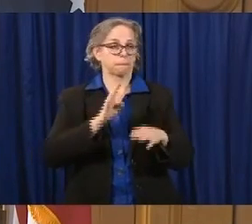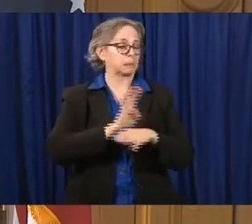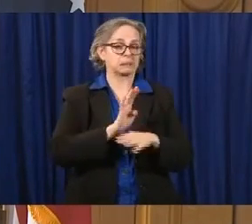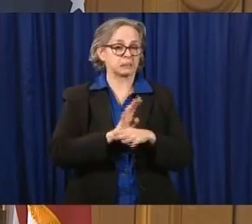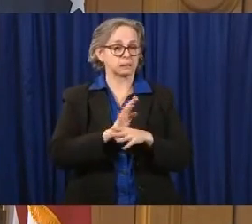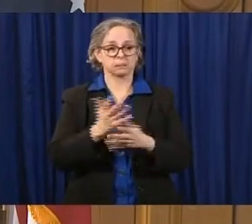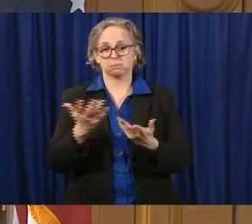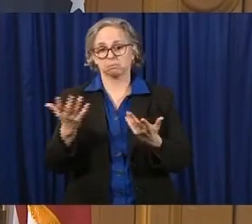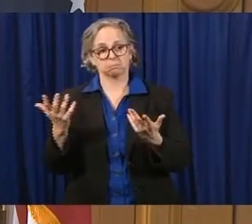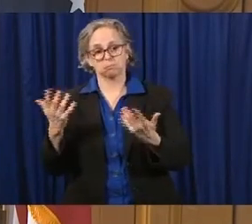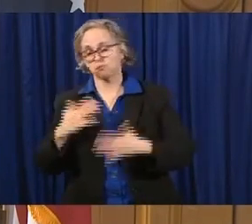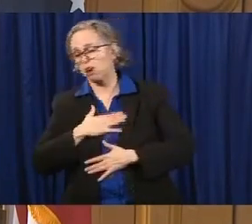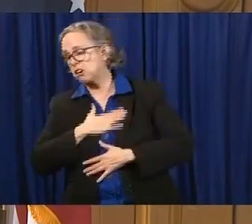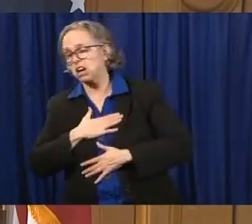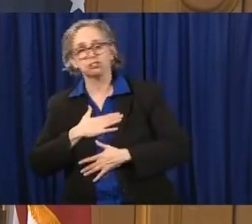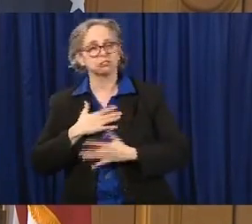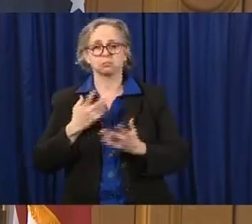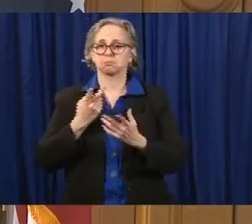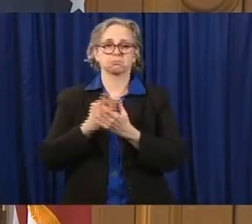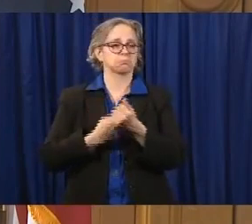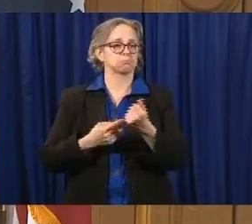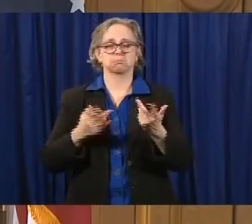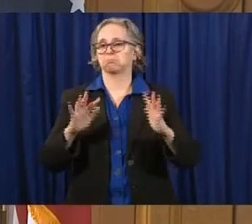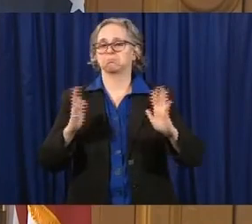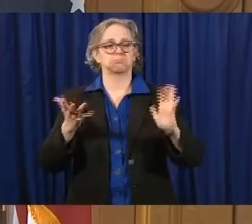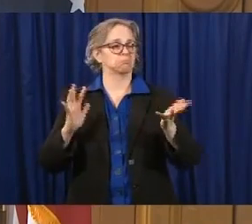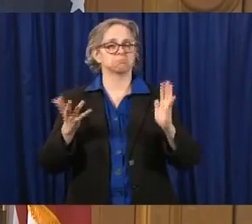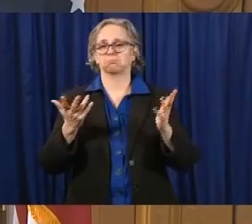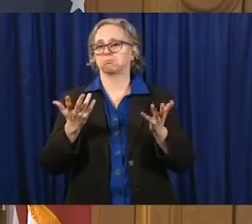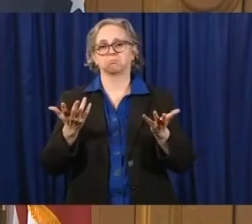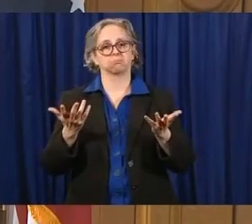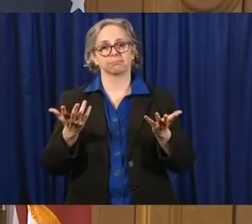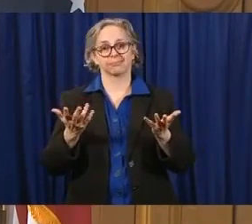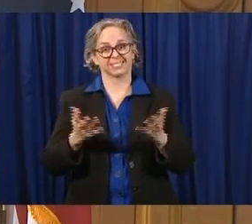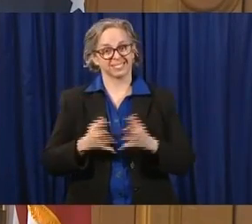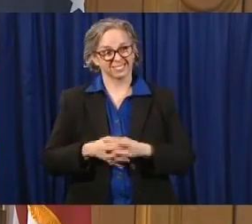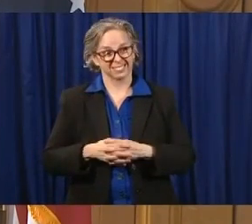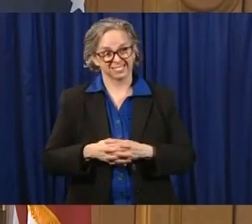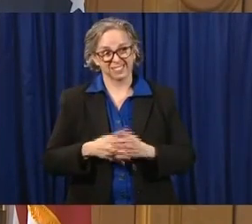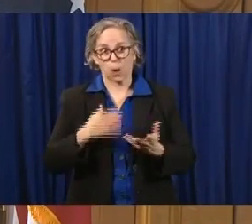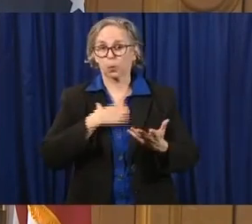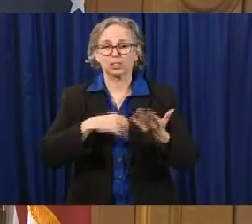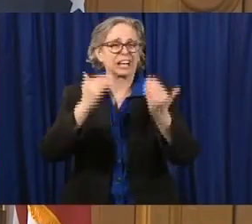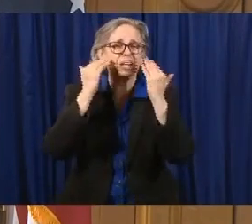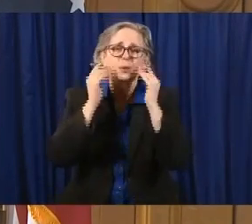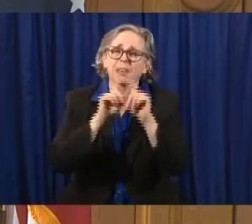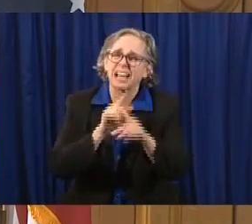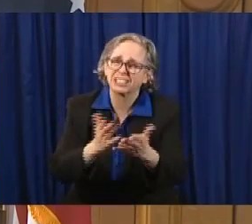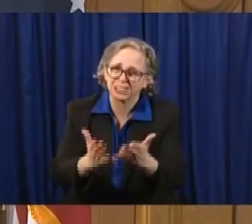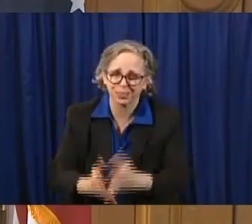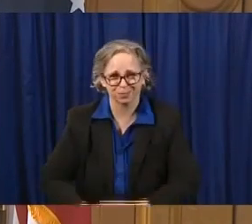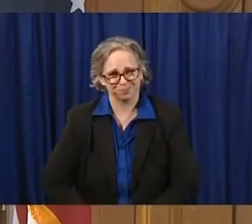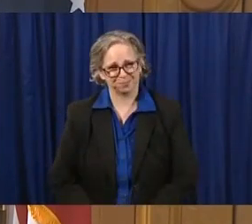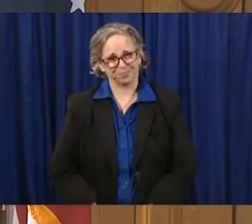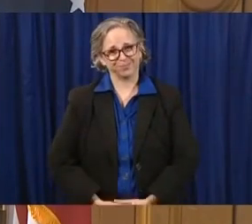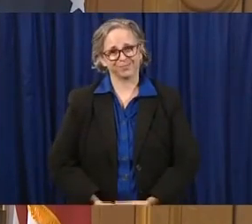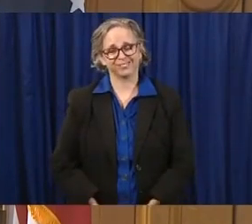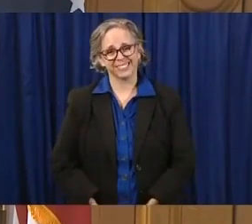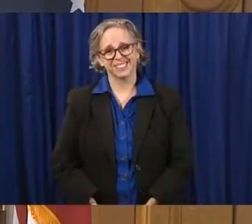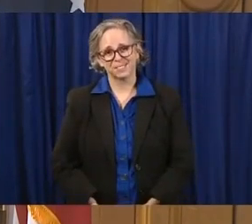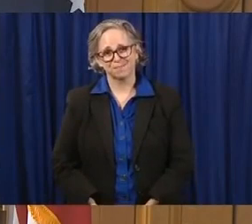in going to a sporting event. I wish I knew the answer to your question. I don't. All right, thank